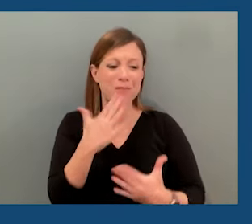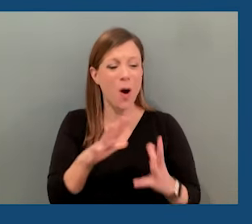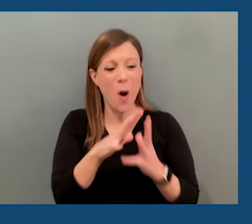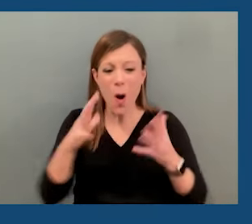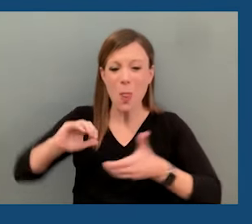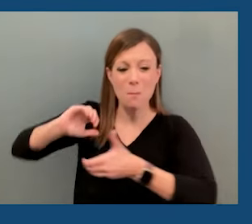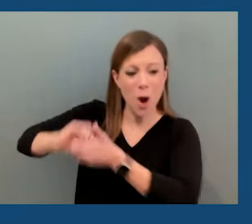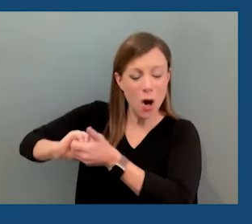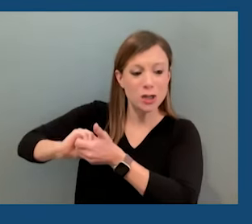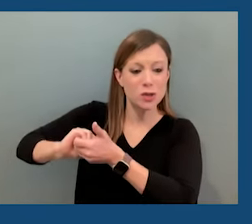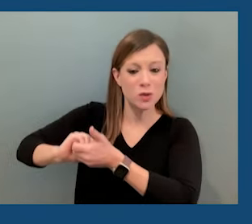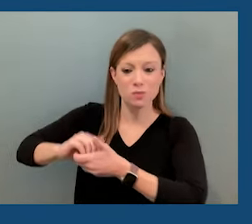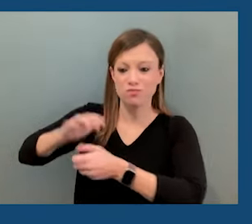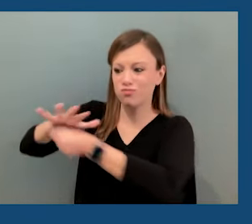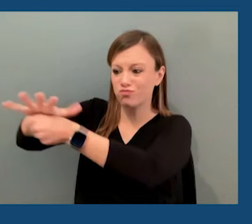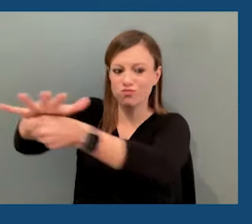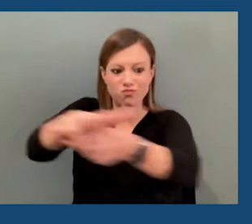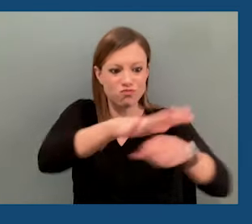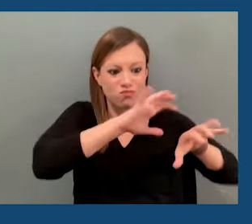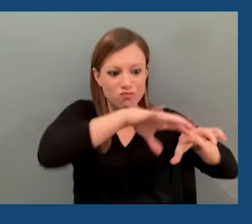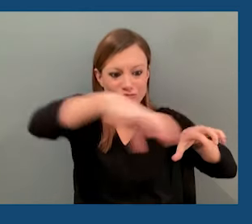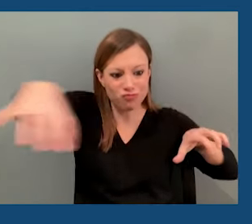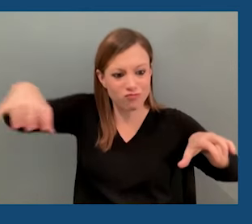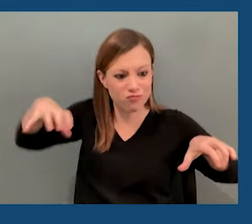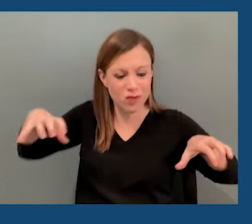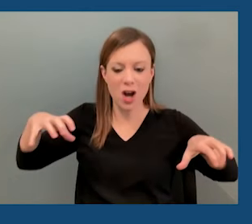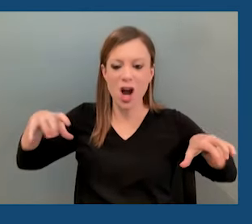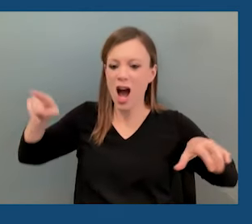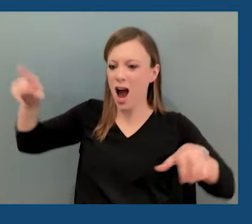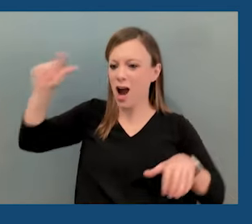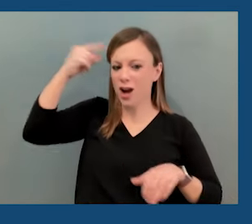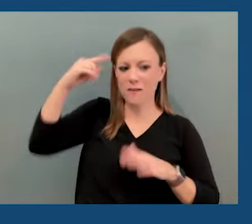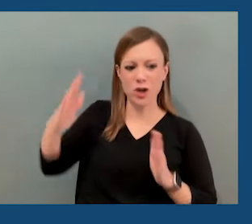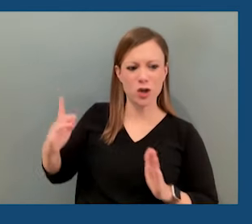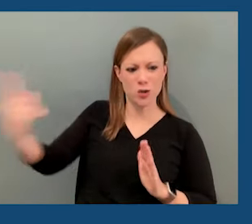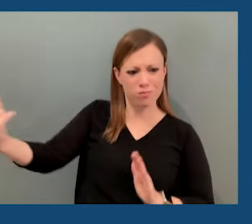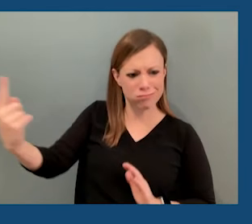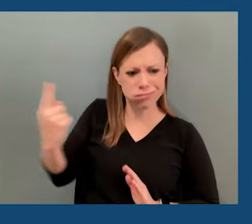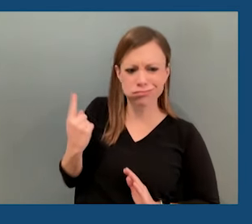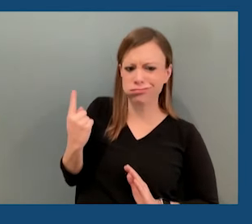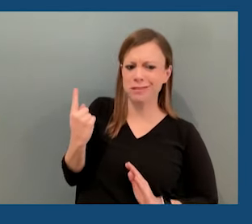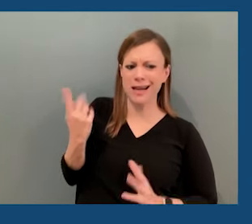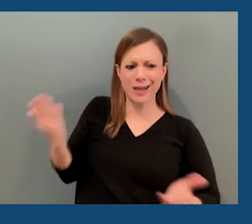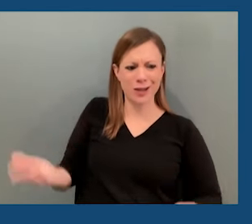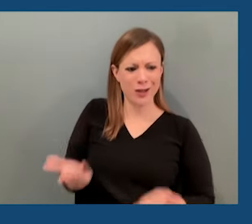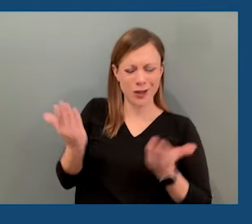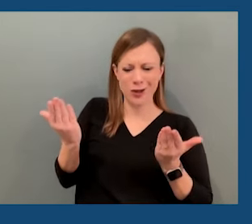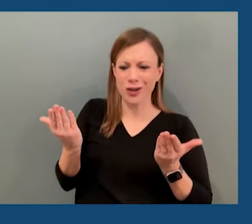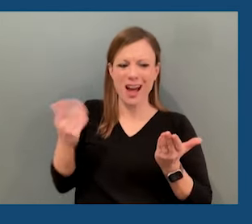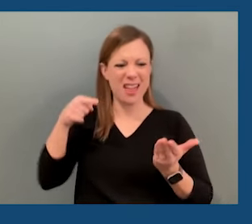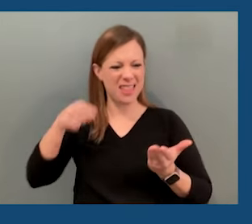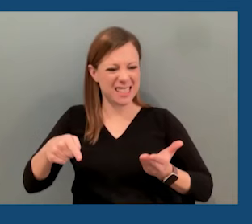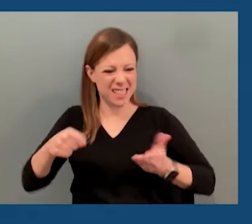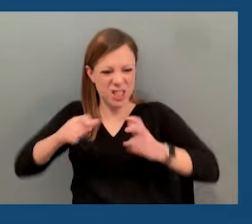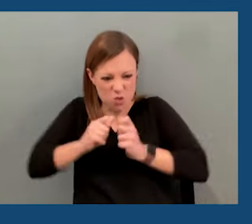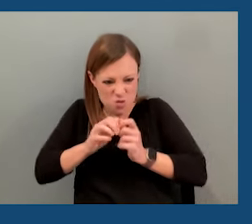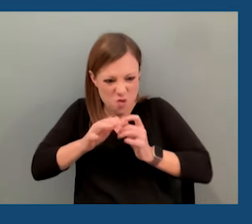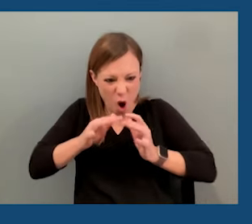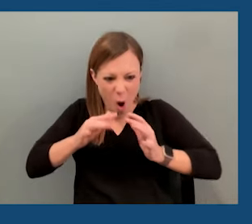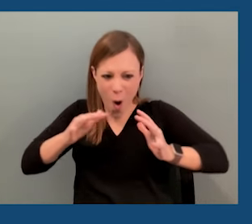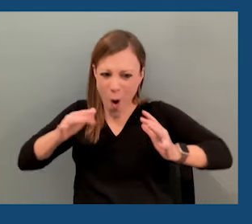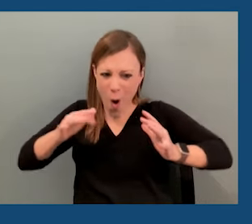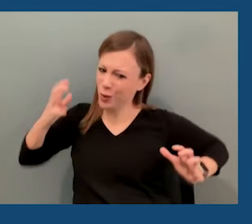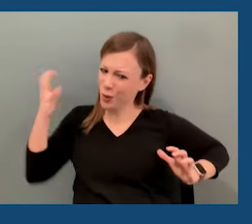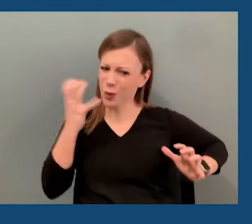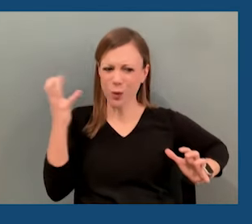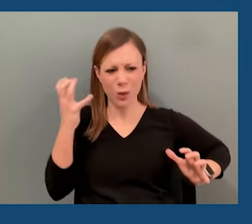parts of this. And Governor, you come to a region of the state that is growing and dynamic in its entirety. You've laid out for us an agenda, and I know